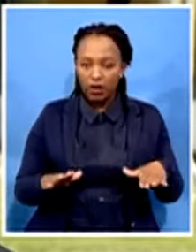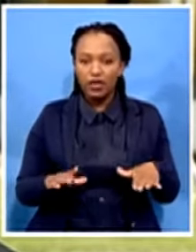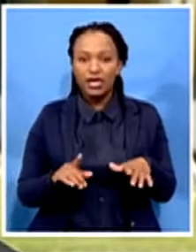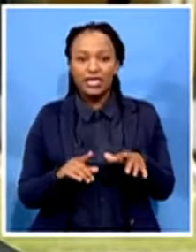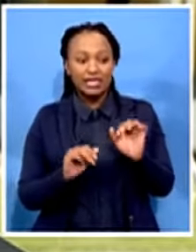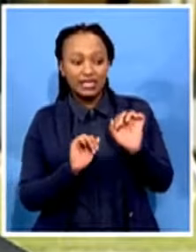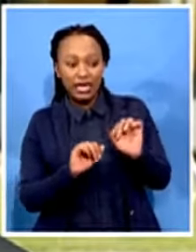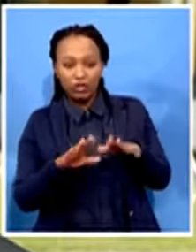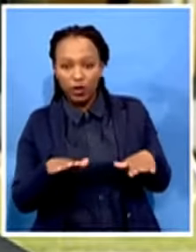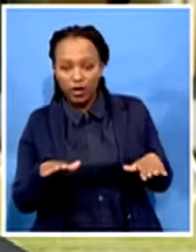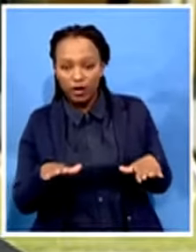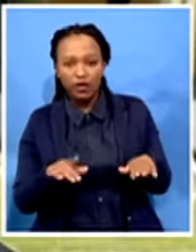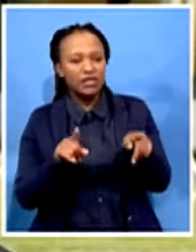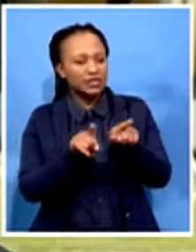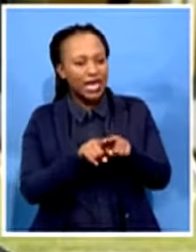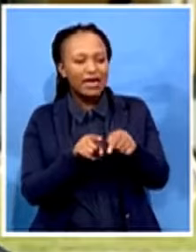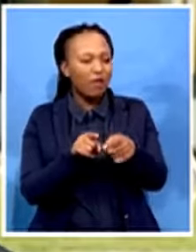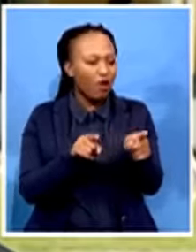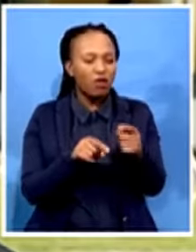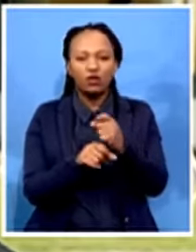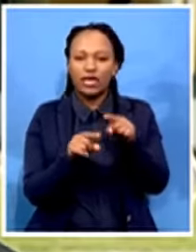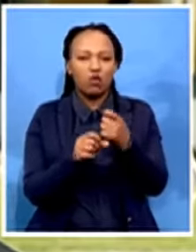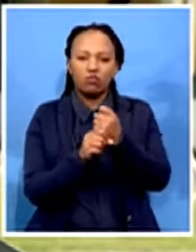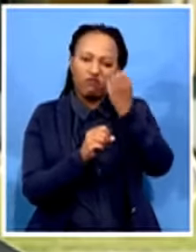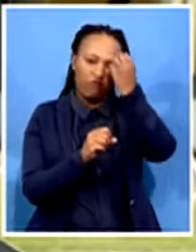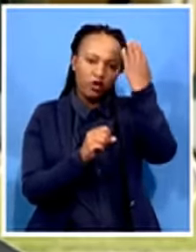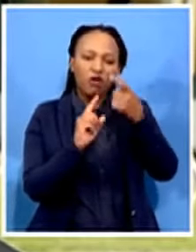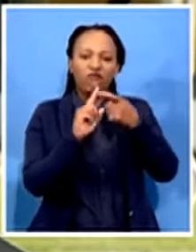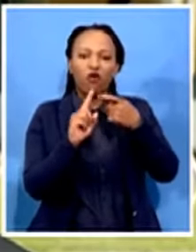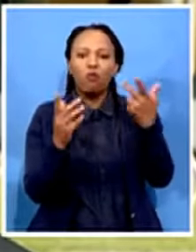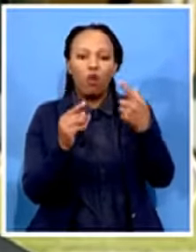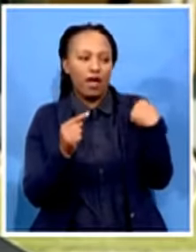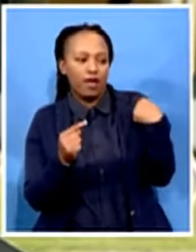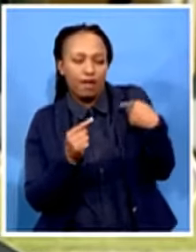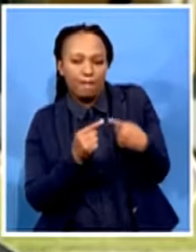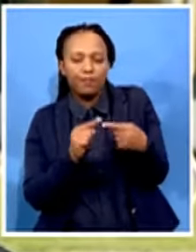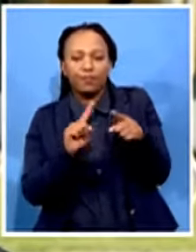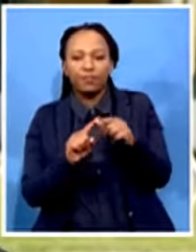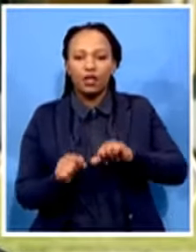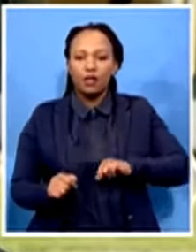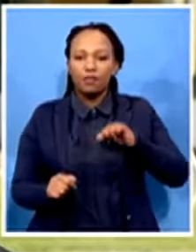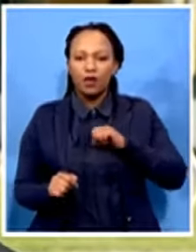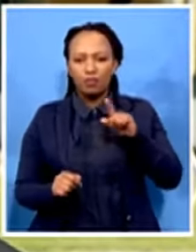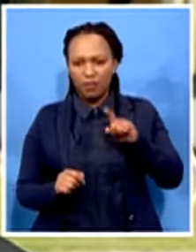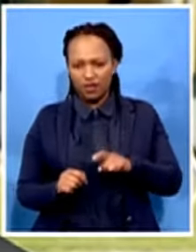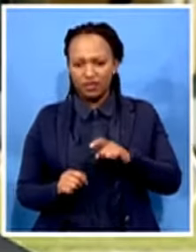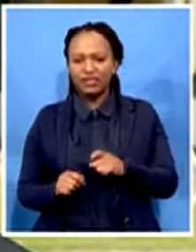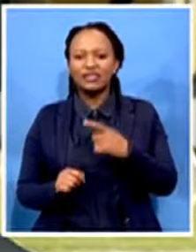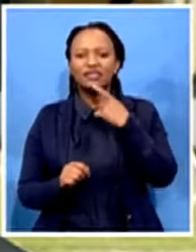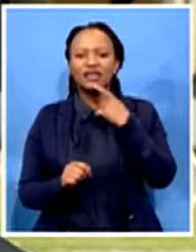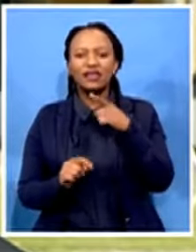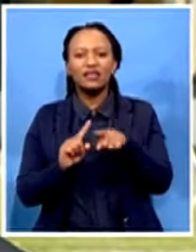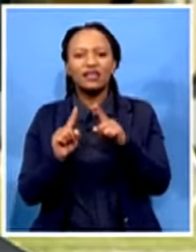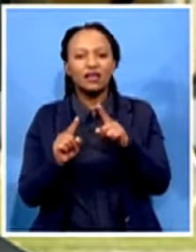we come from and be proud to stand there. When they went, they didn't think about color. People talk